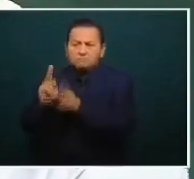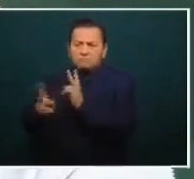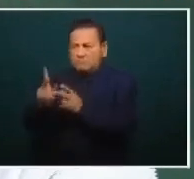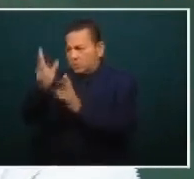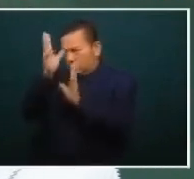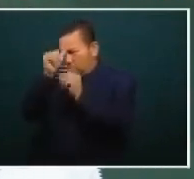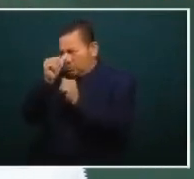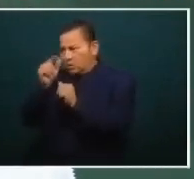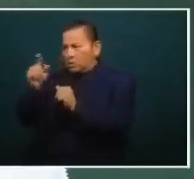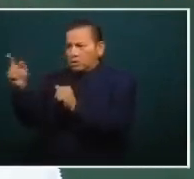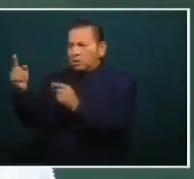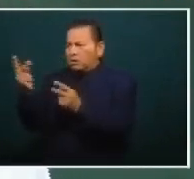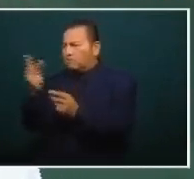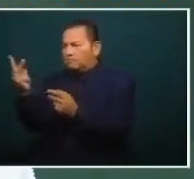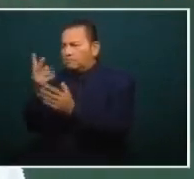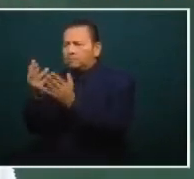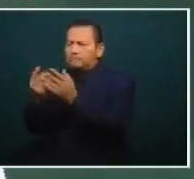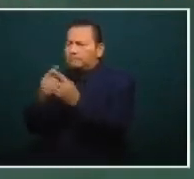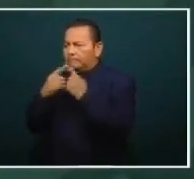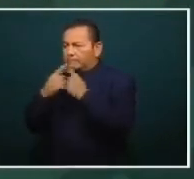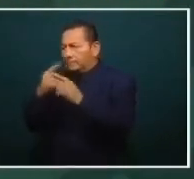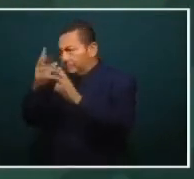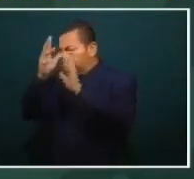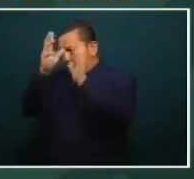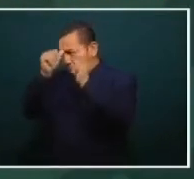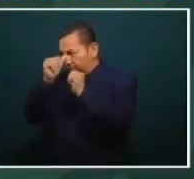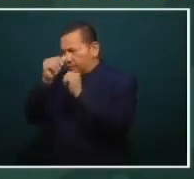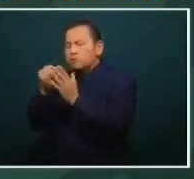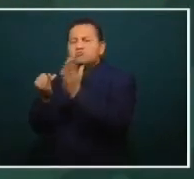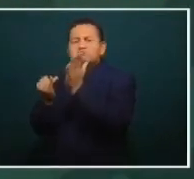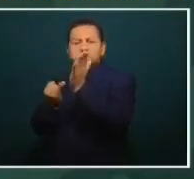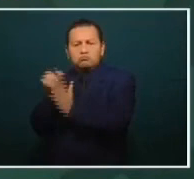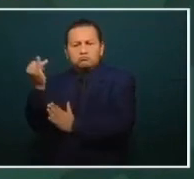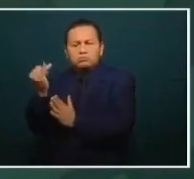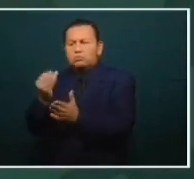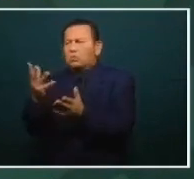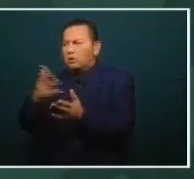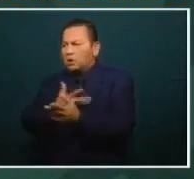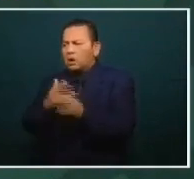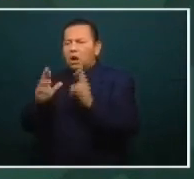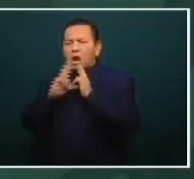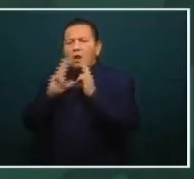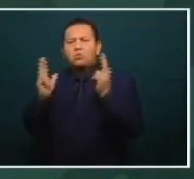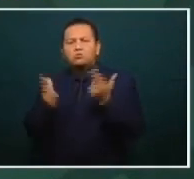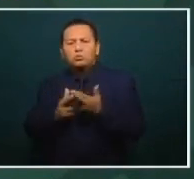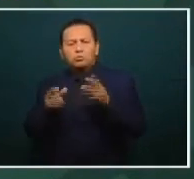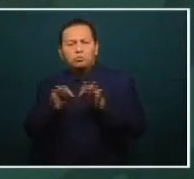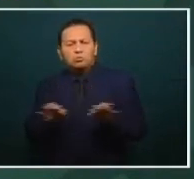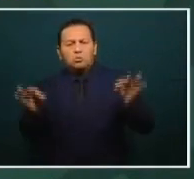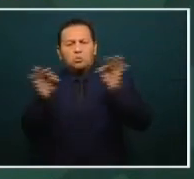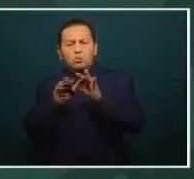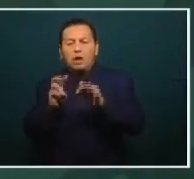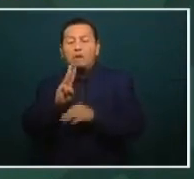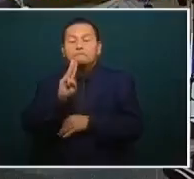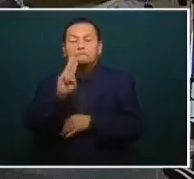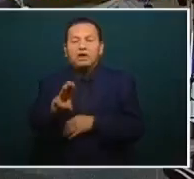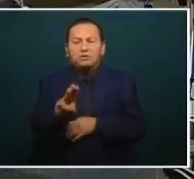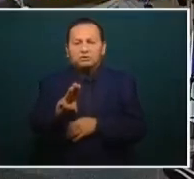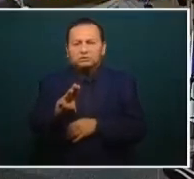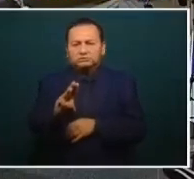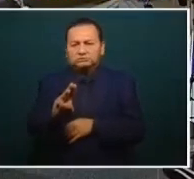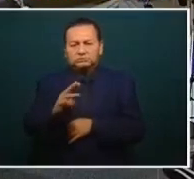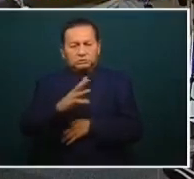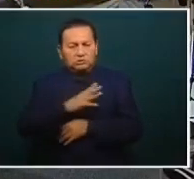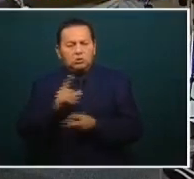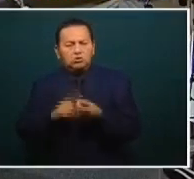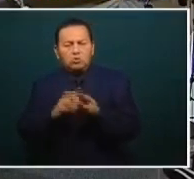And it's been decided to go have a meeting on Wednesday